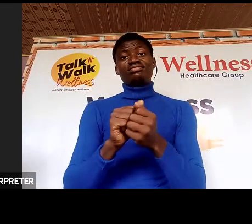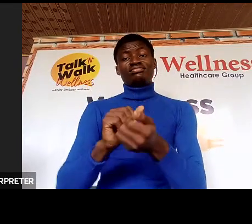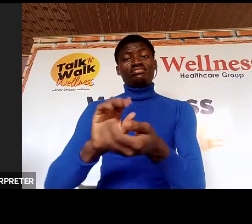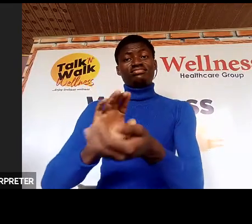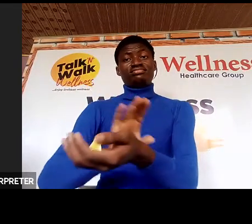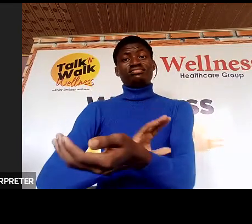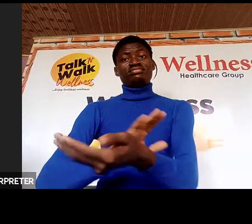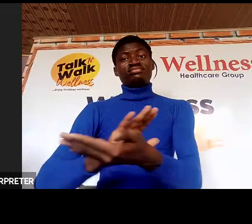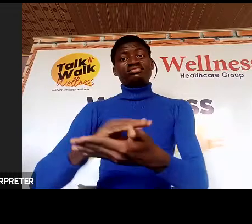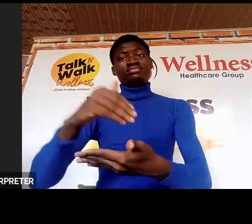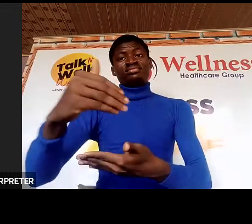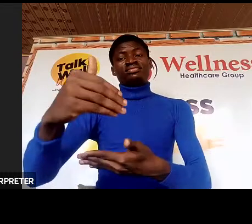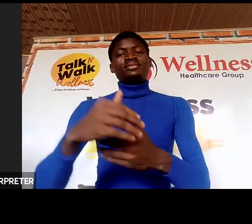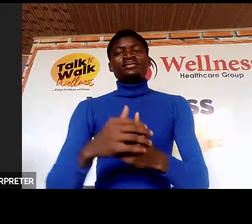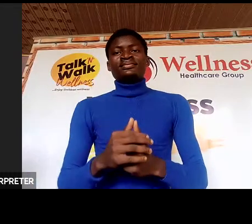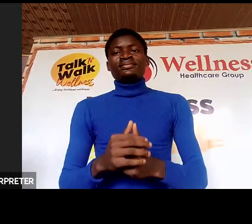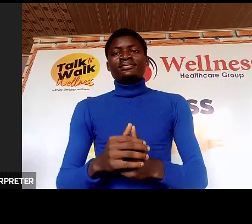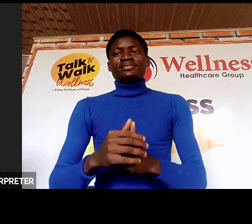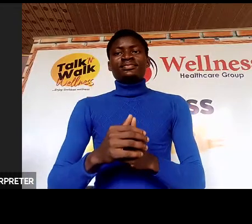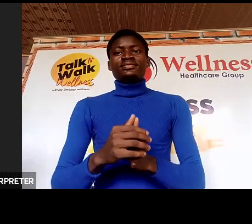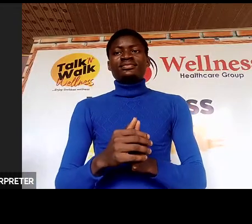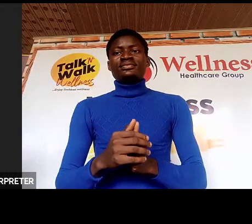been able to solve something.